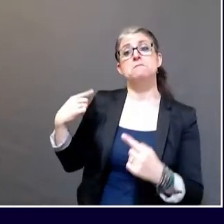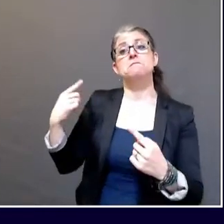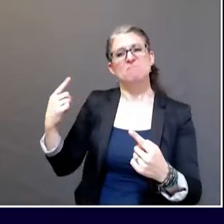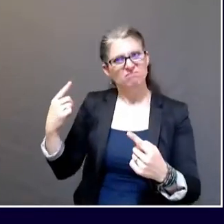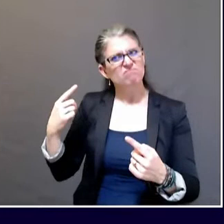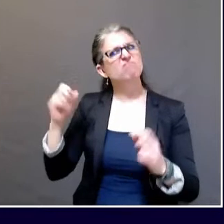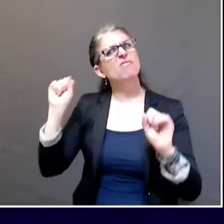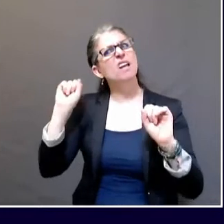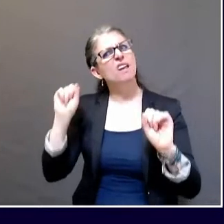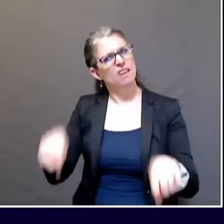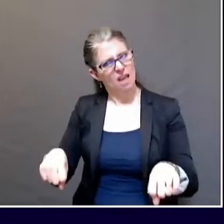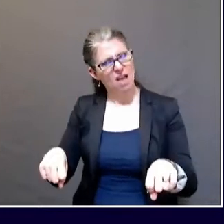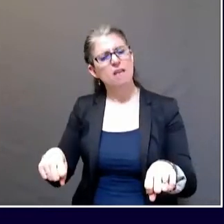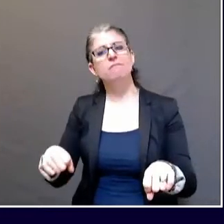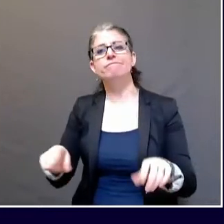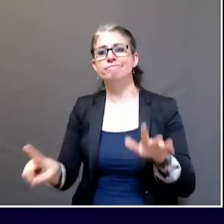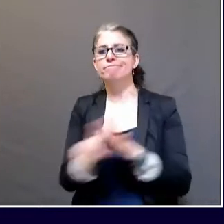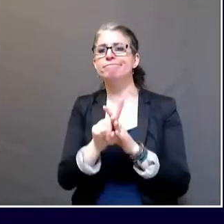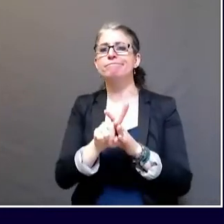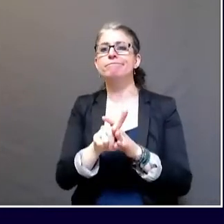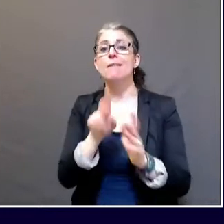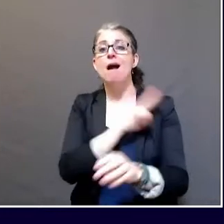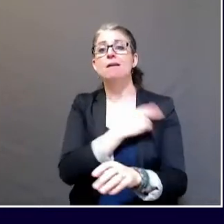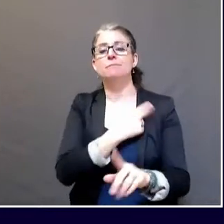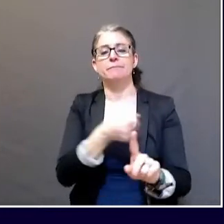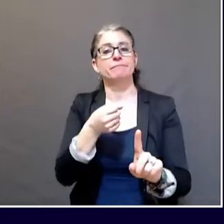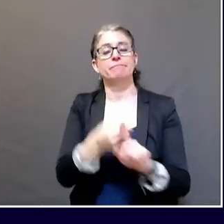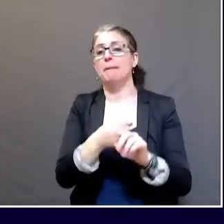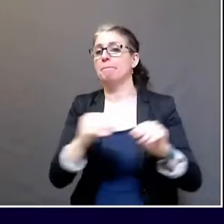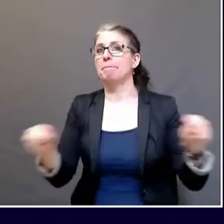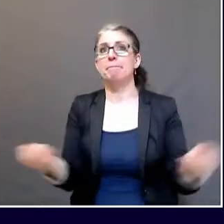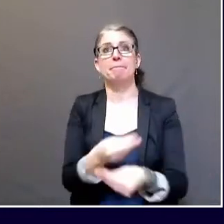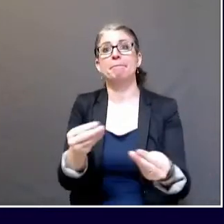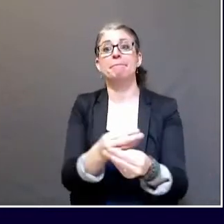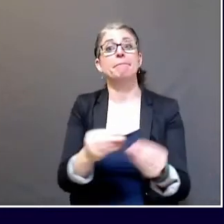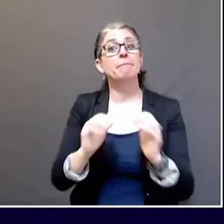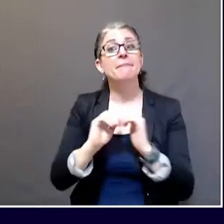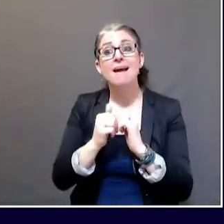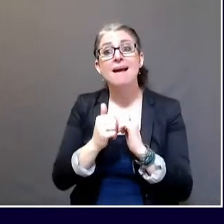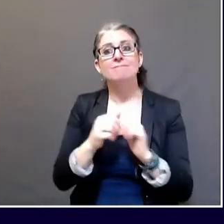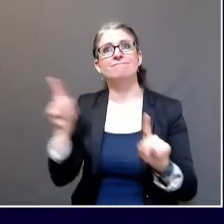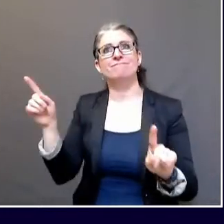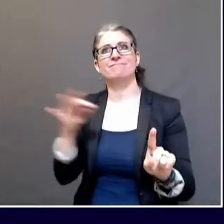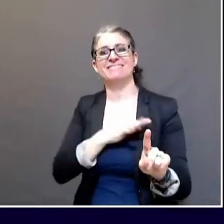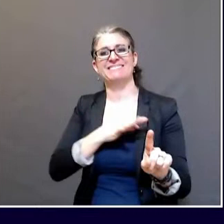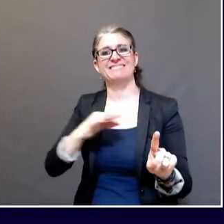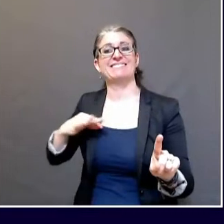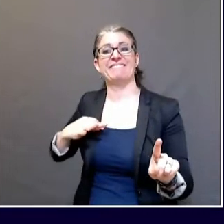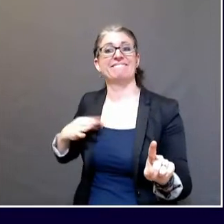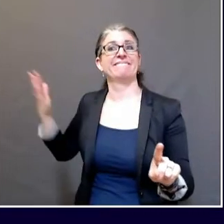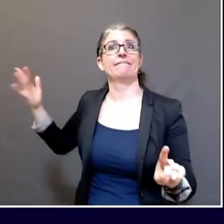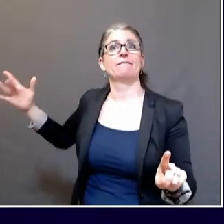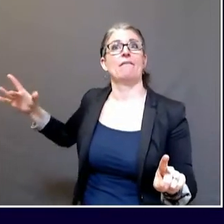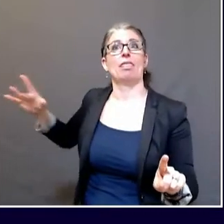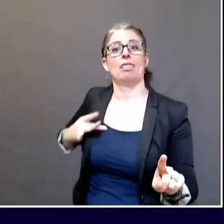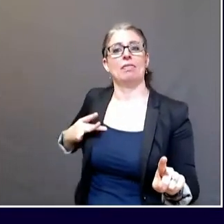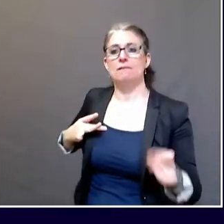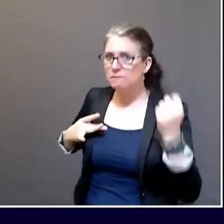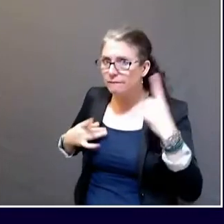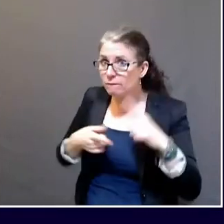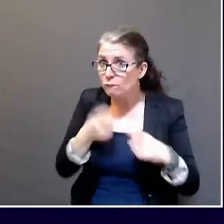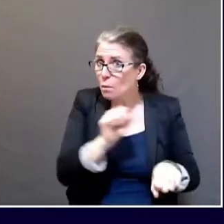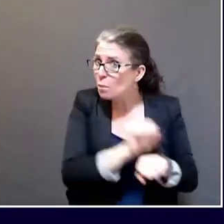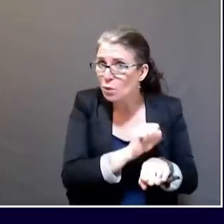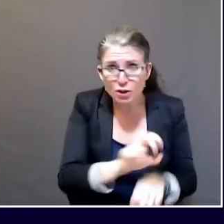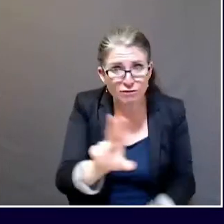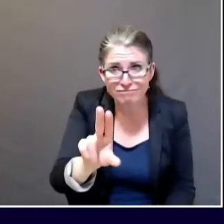can sometimes be the result of staff who may have, say, contracted COVID outside of the hospital setting,